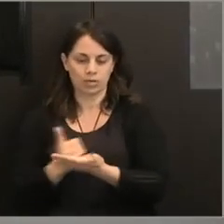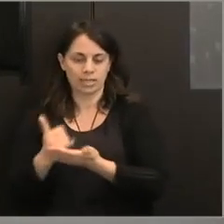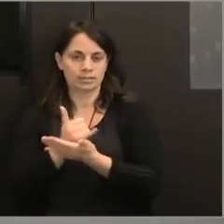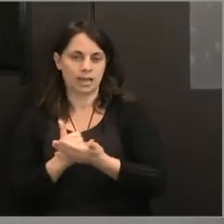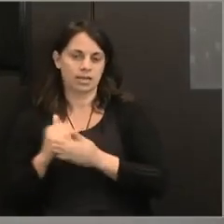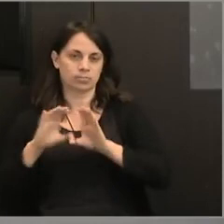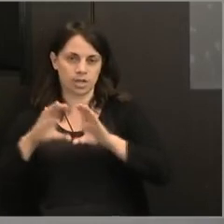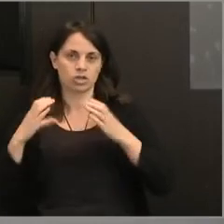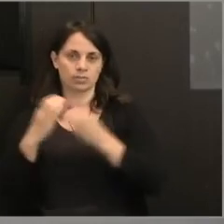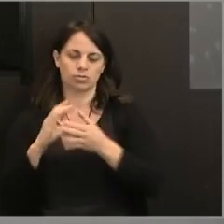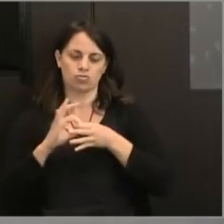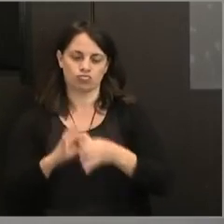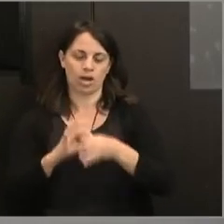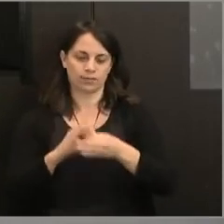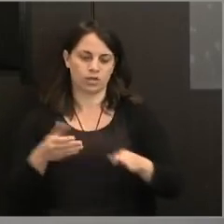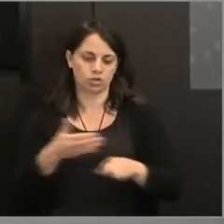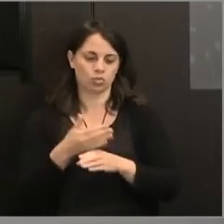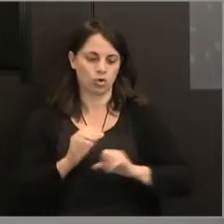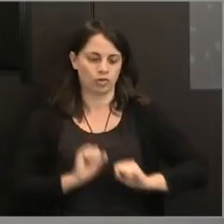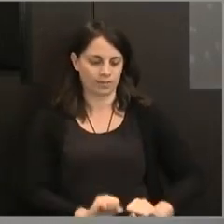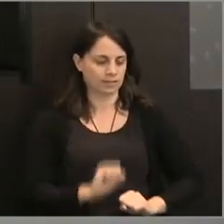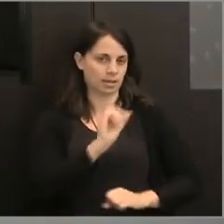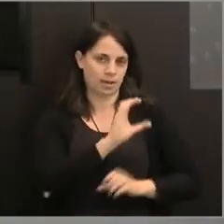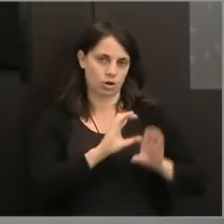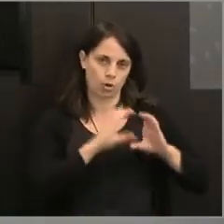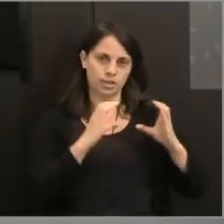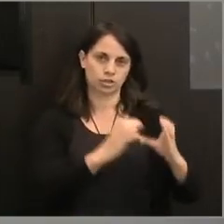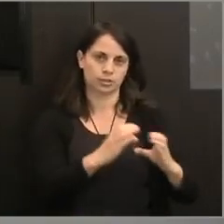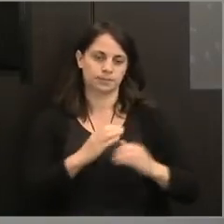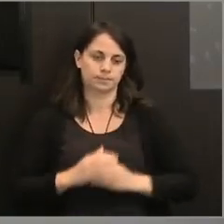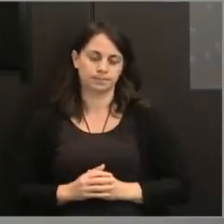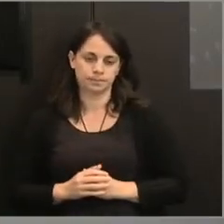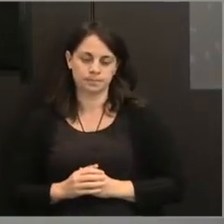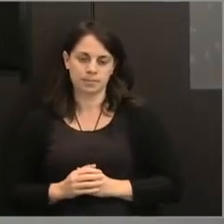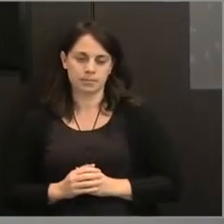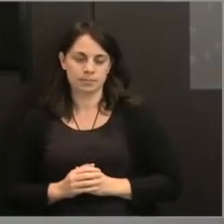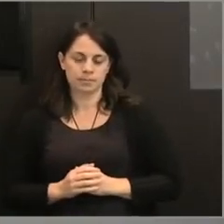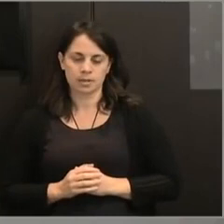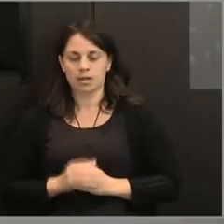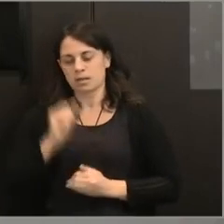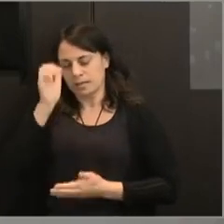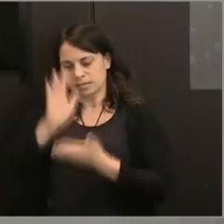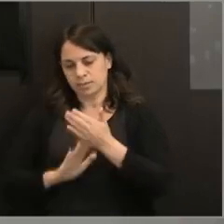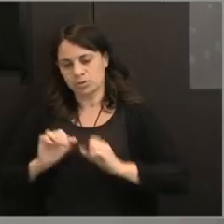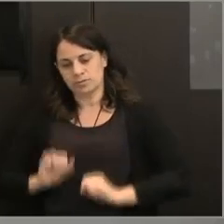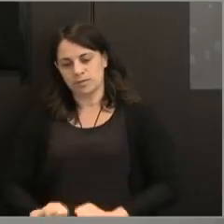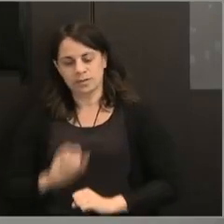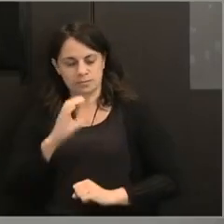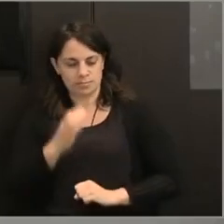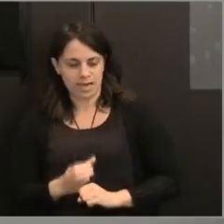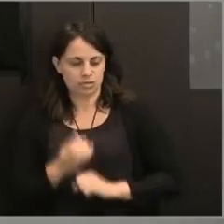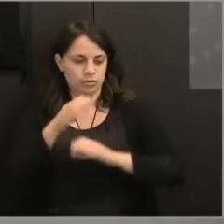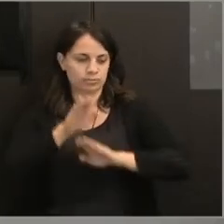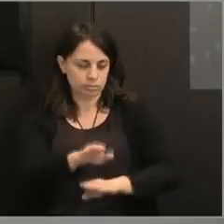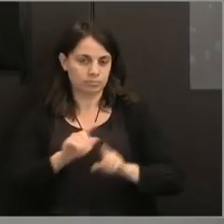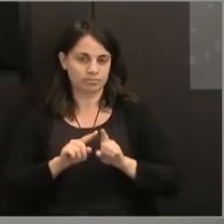are relevant to the work of this Commission. Although the experience in this country has been different in many